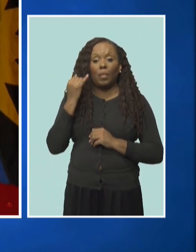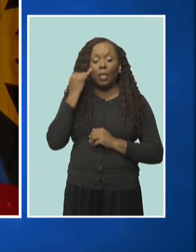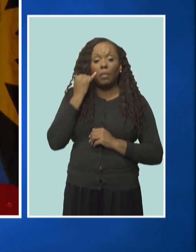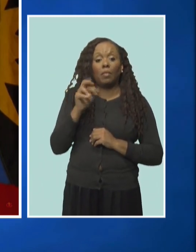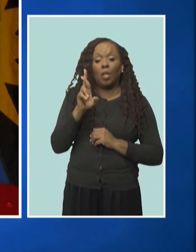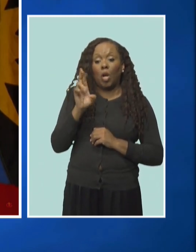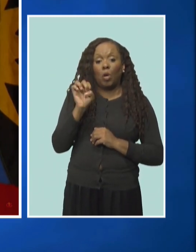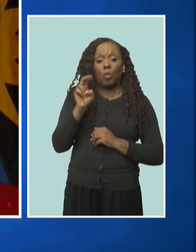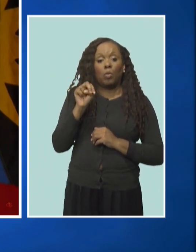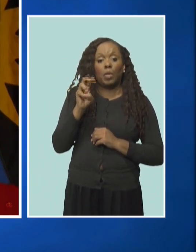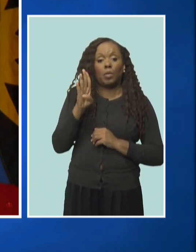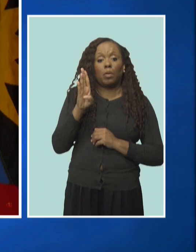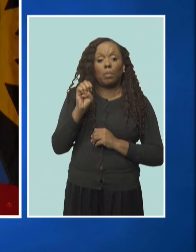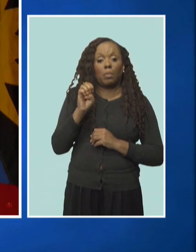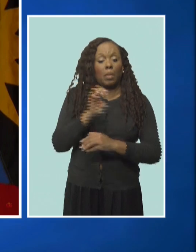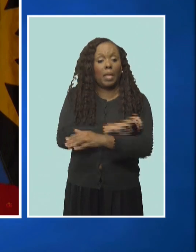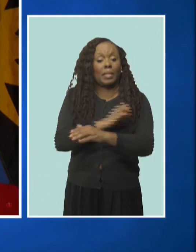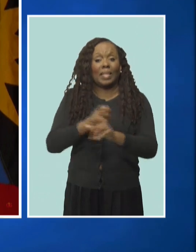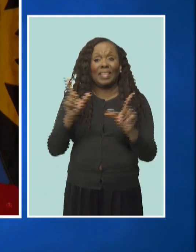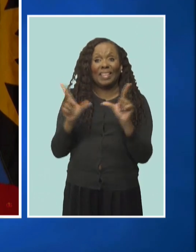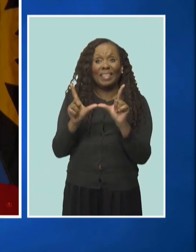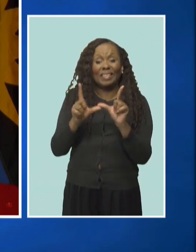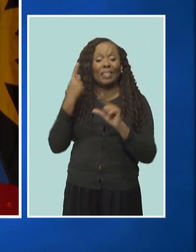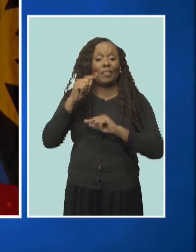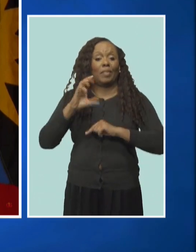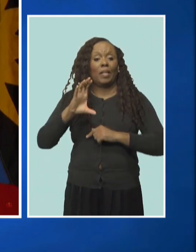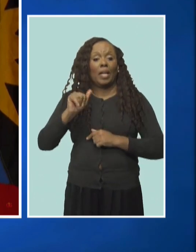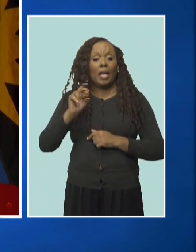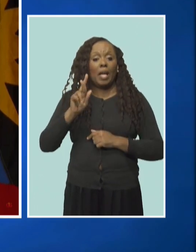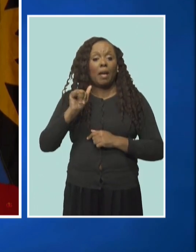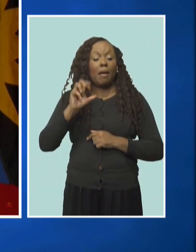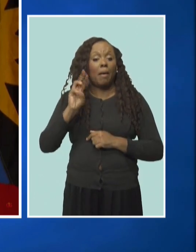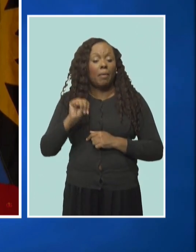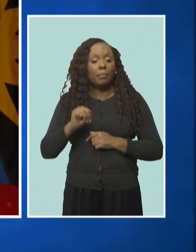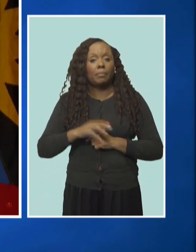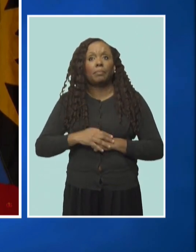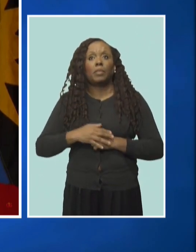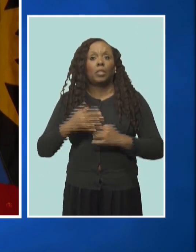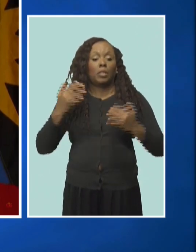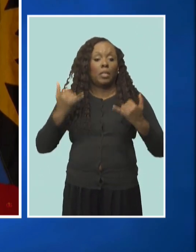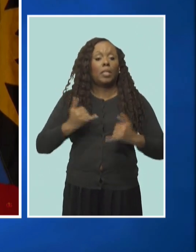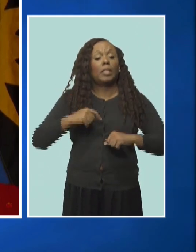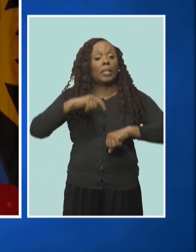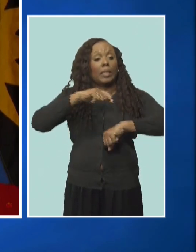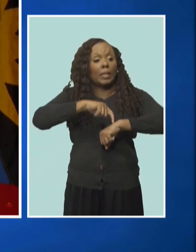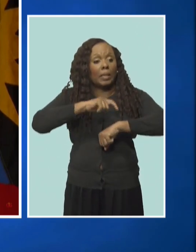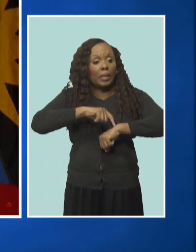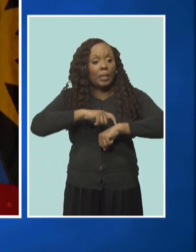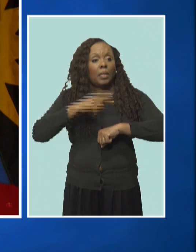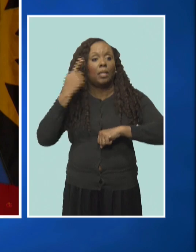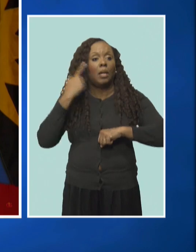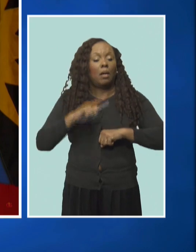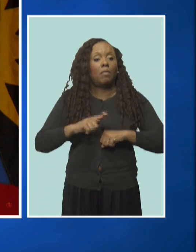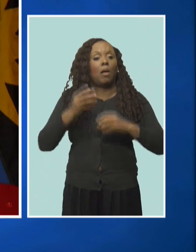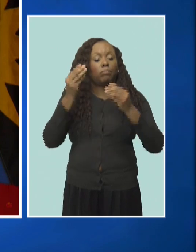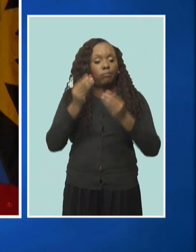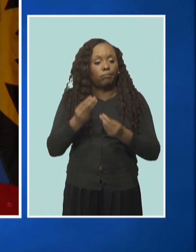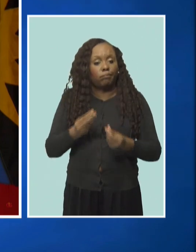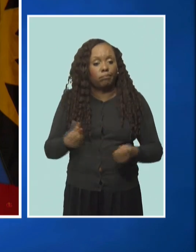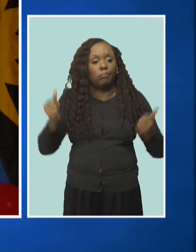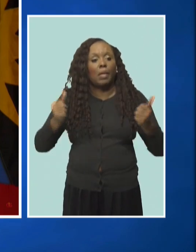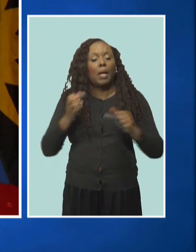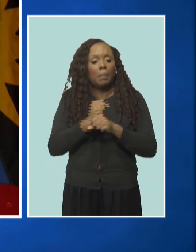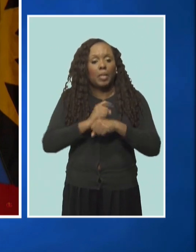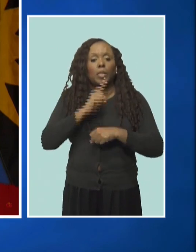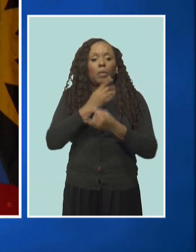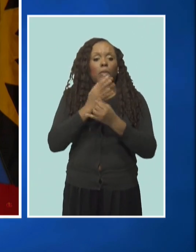renewable energy licenses to CARICOM and our regional institutions. The time is upon us for settling the independent